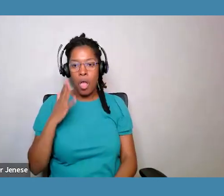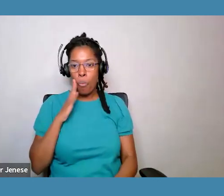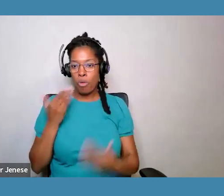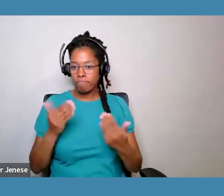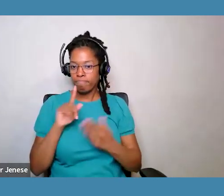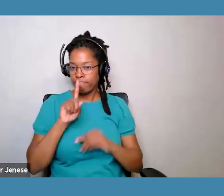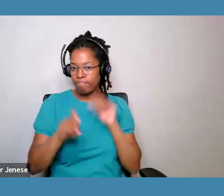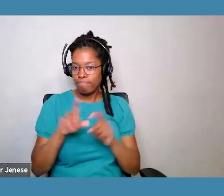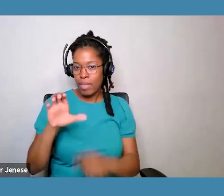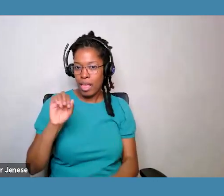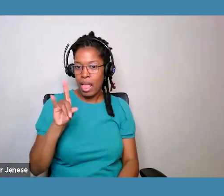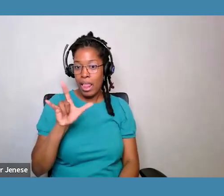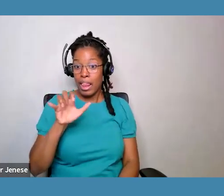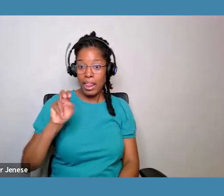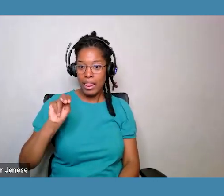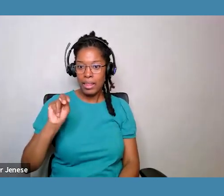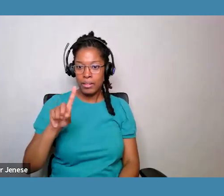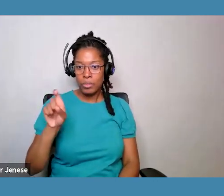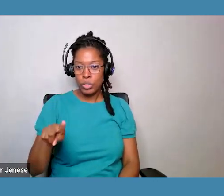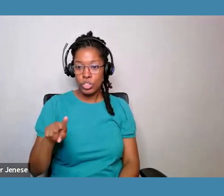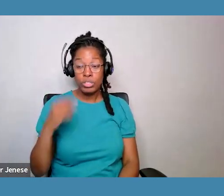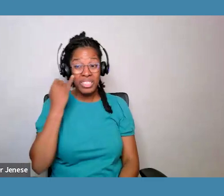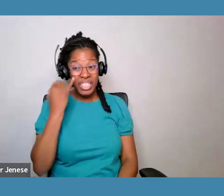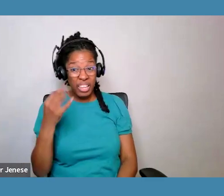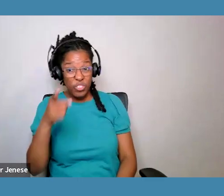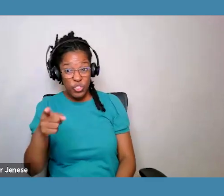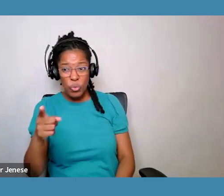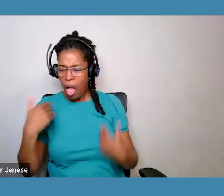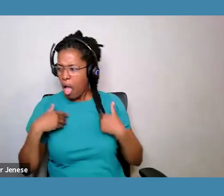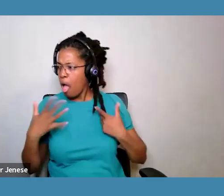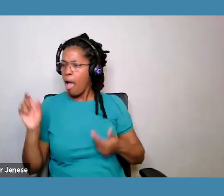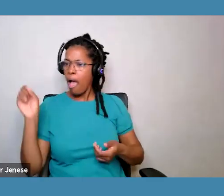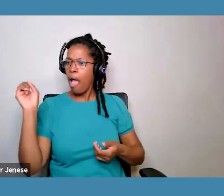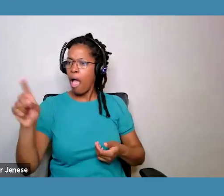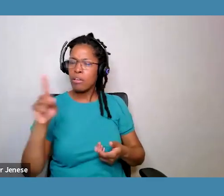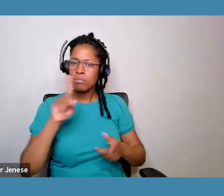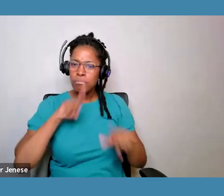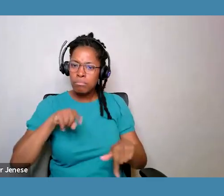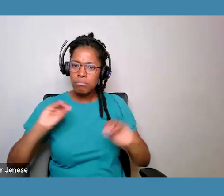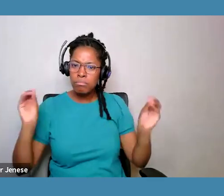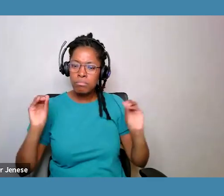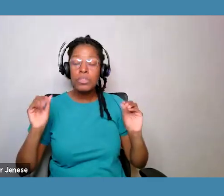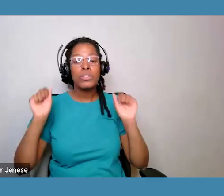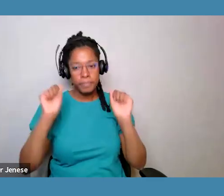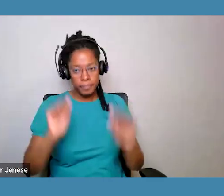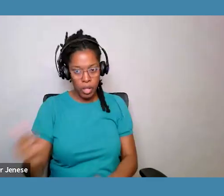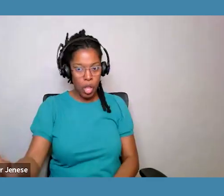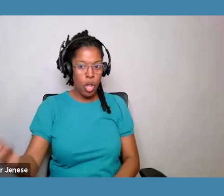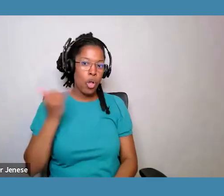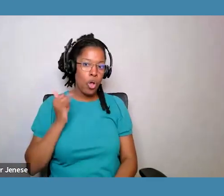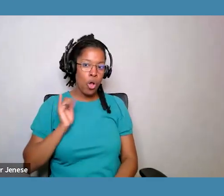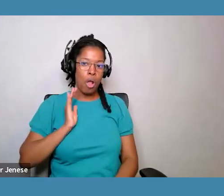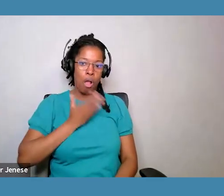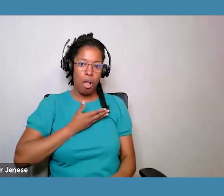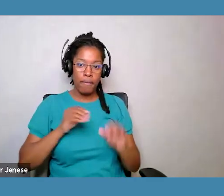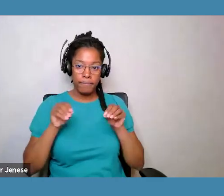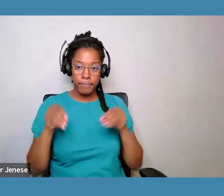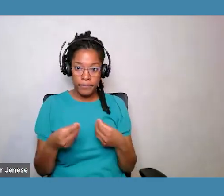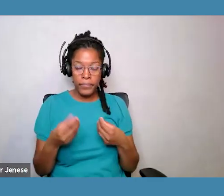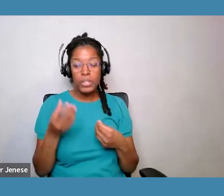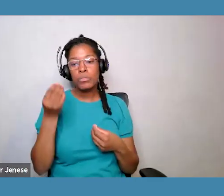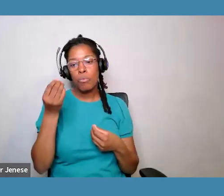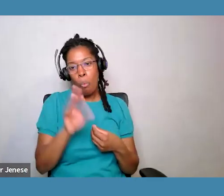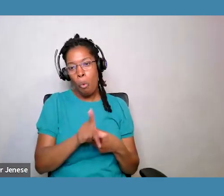if your question did not get answered, please feel free to call our office or go